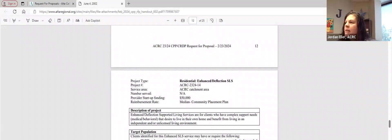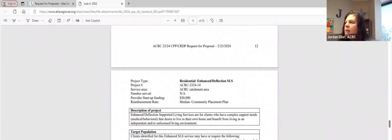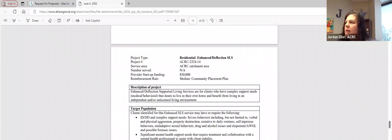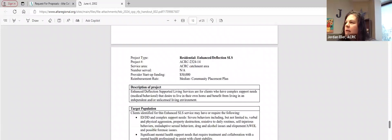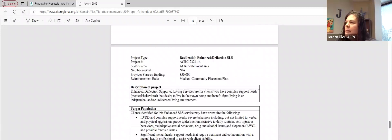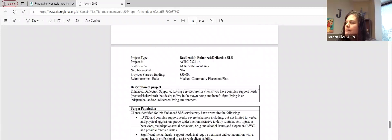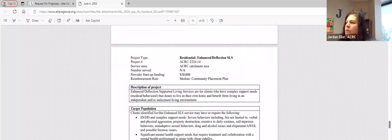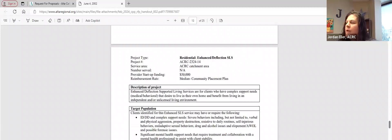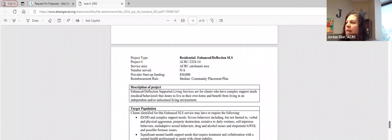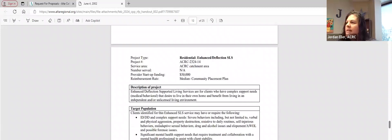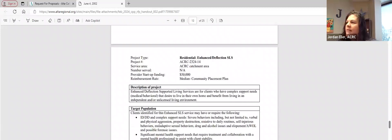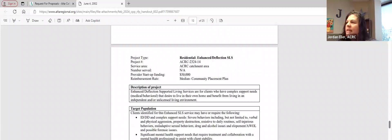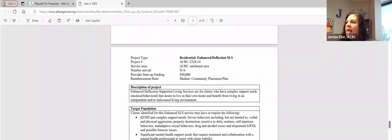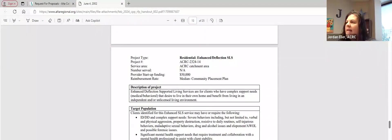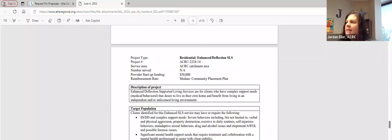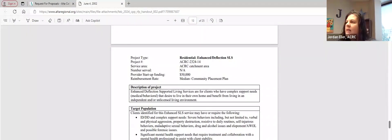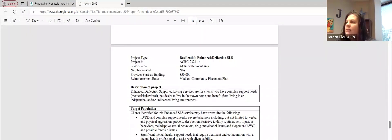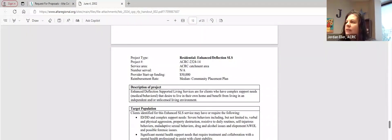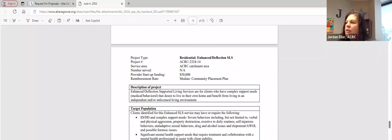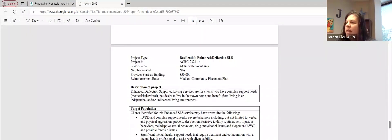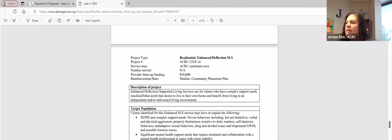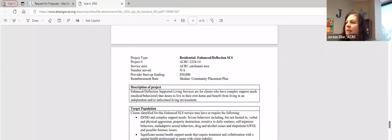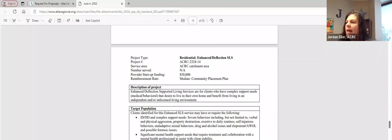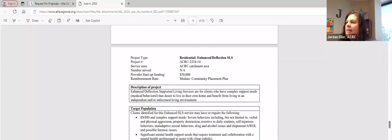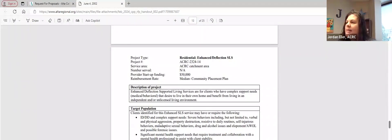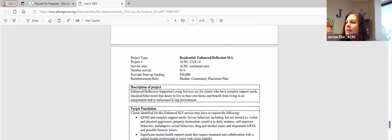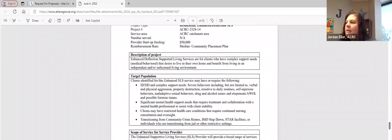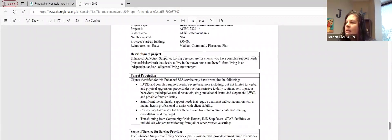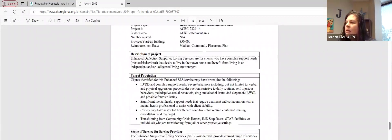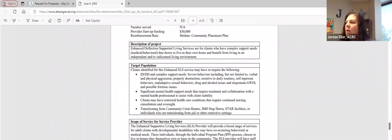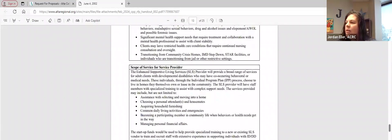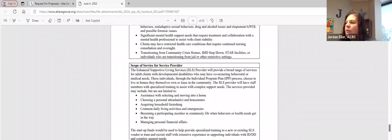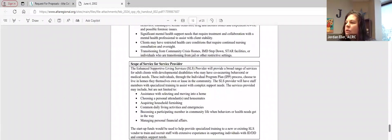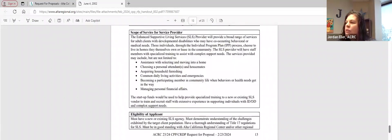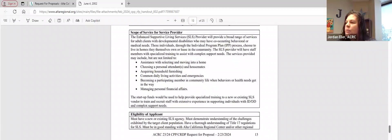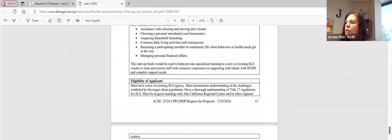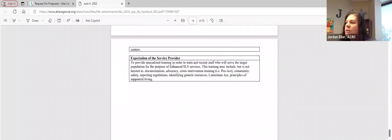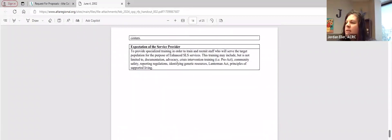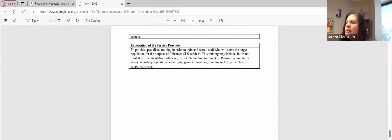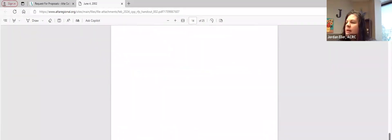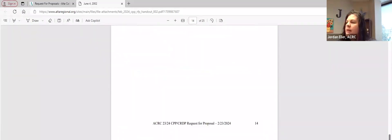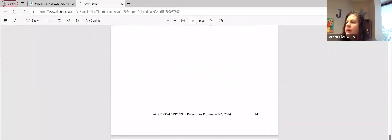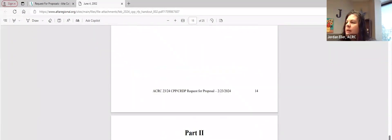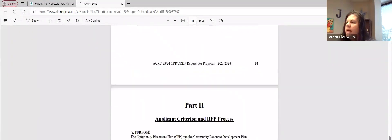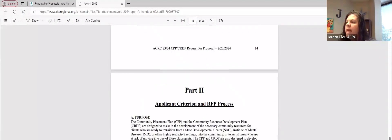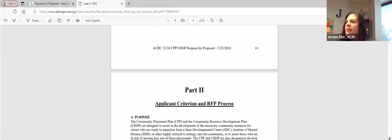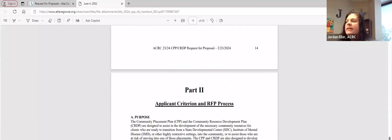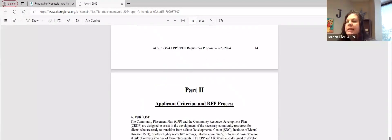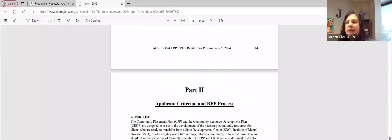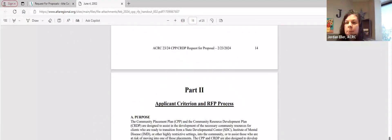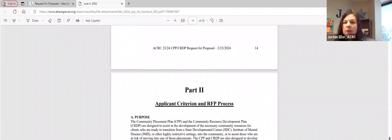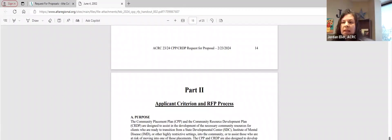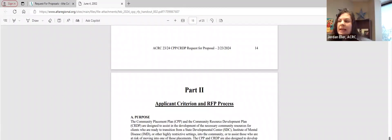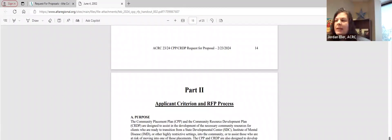see that we next have an enhanced and deflection SLS. All the full description is there. And then